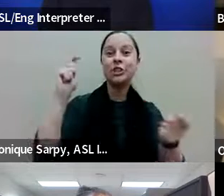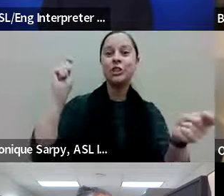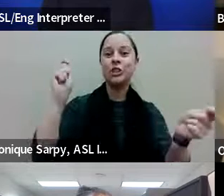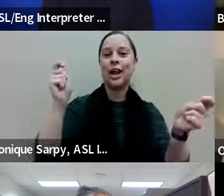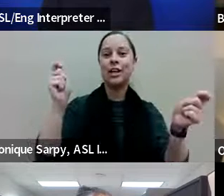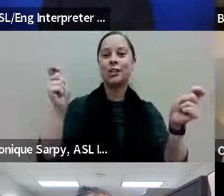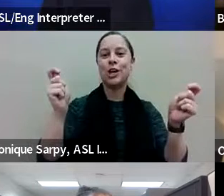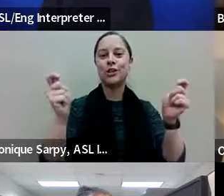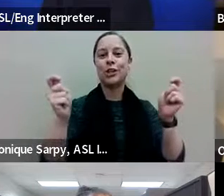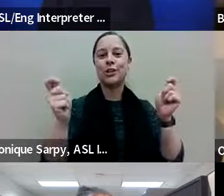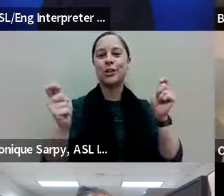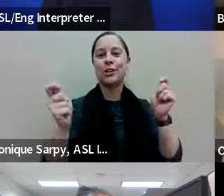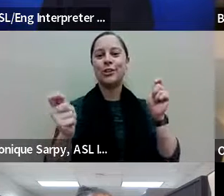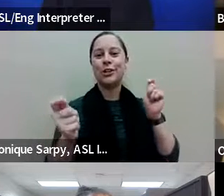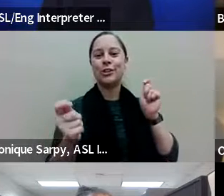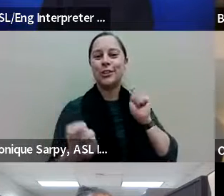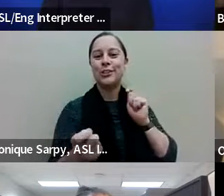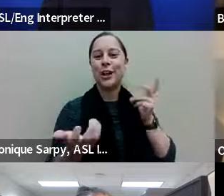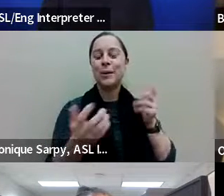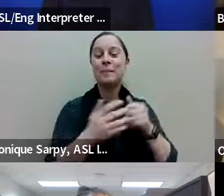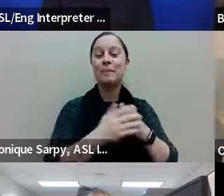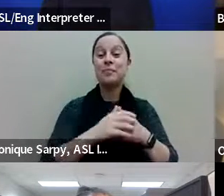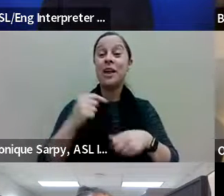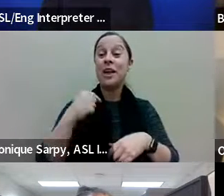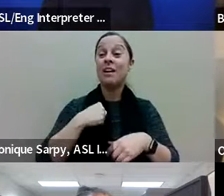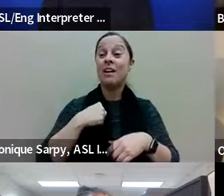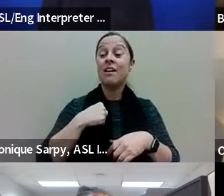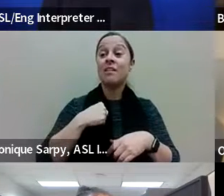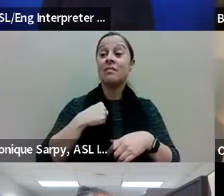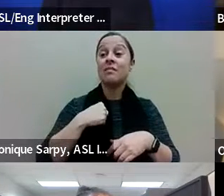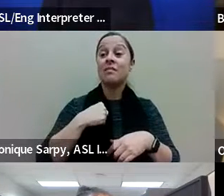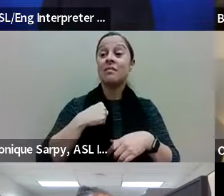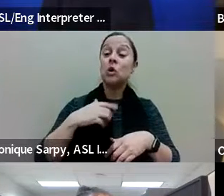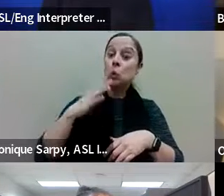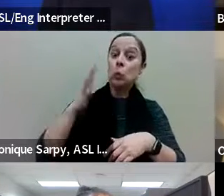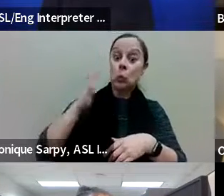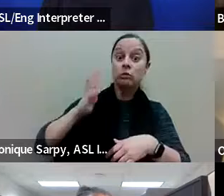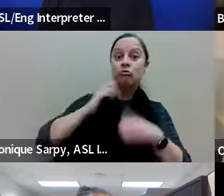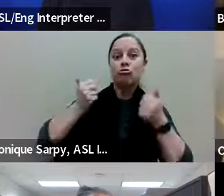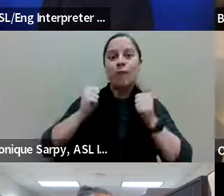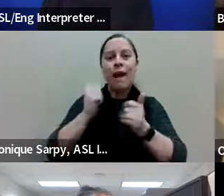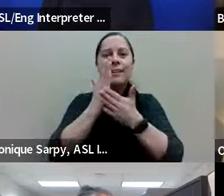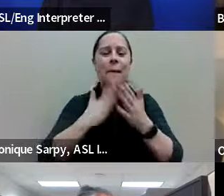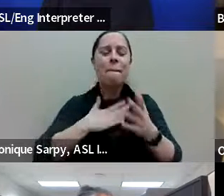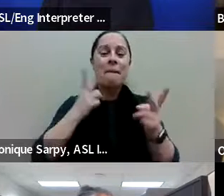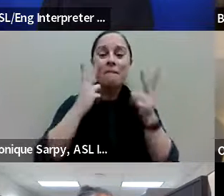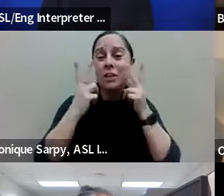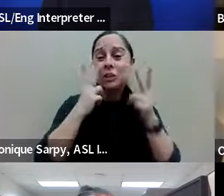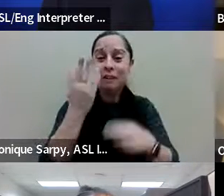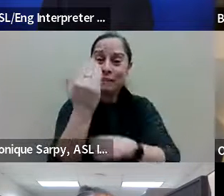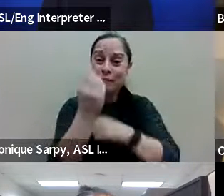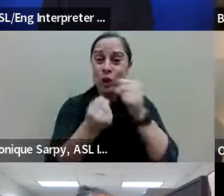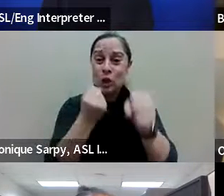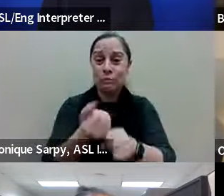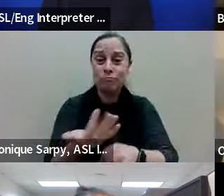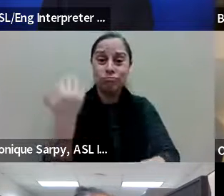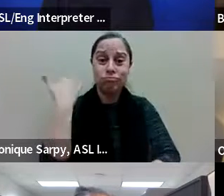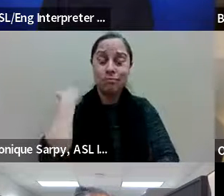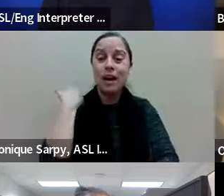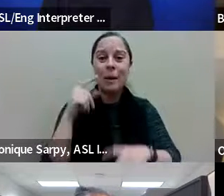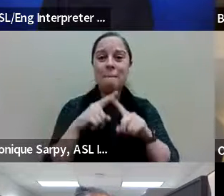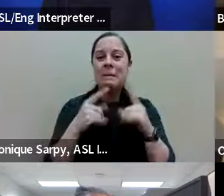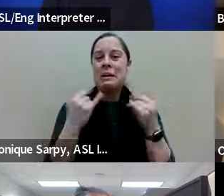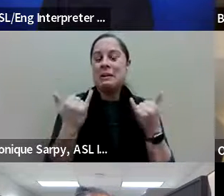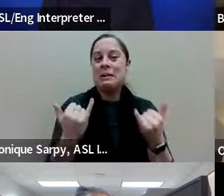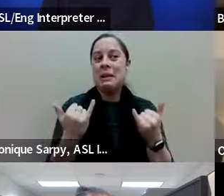to be able to try to use some of my vision maybe 15 years ago. And now a